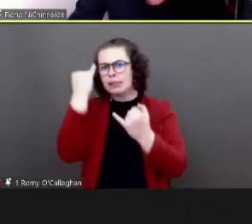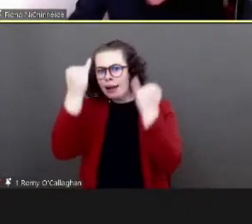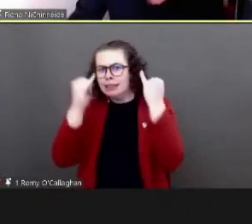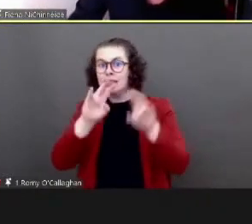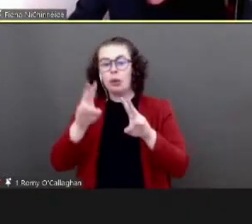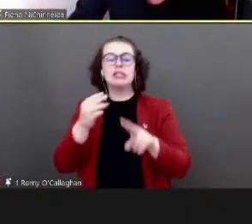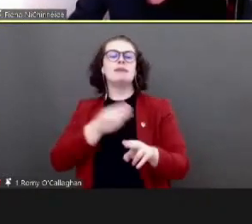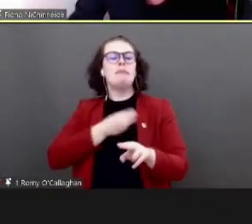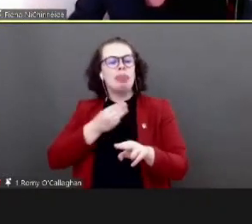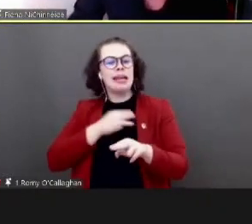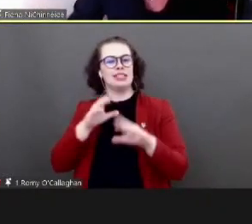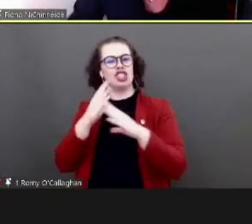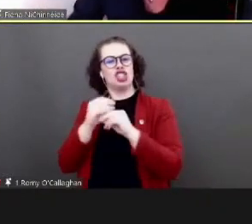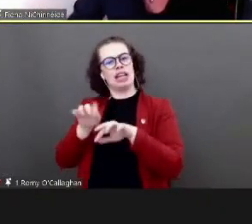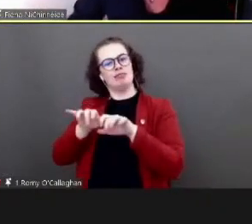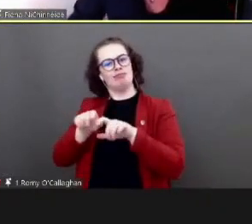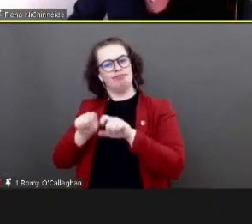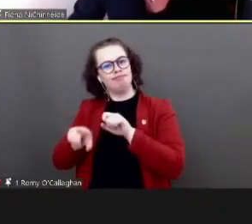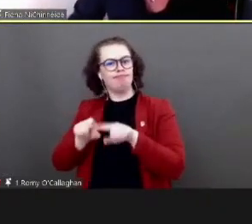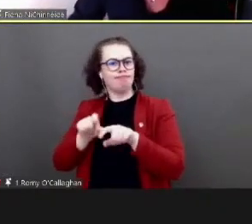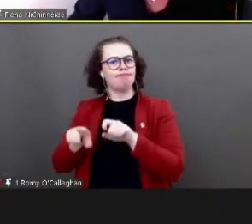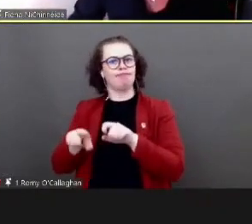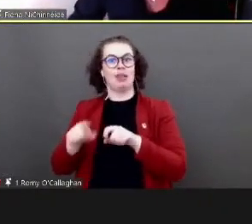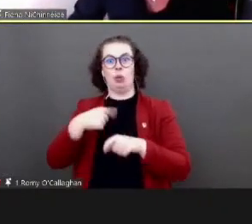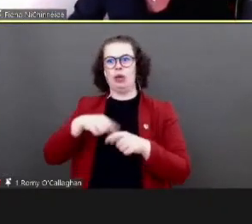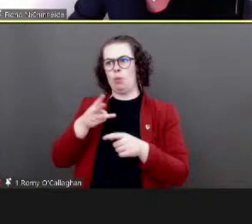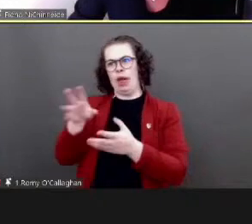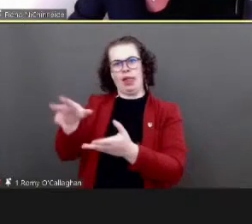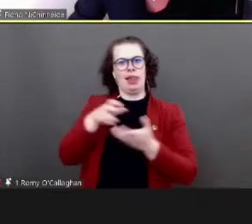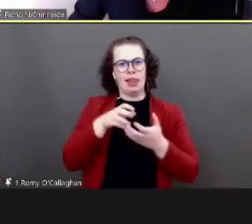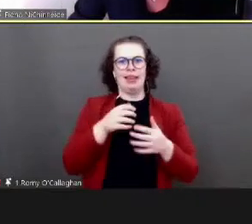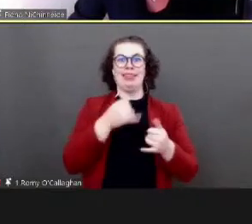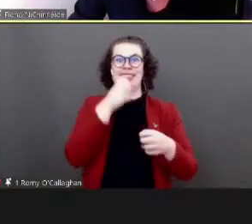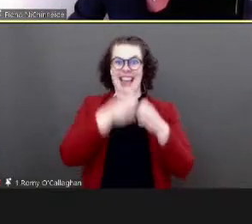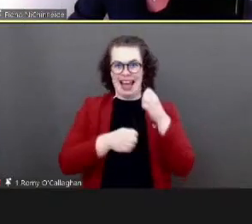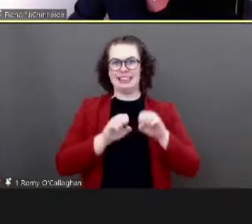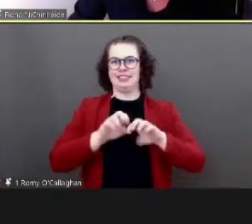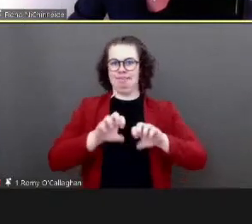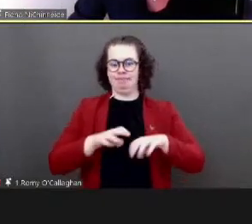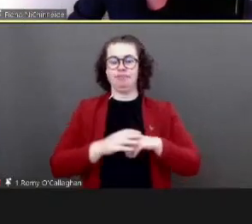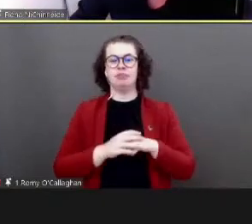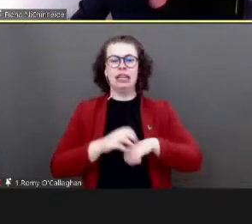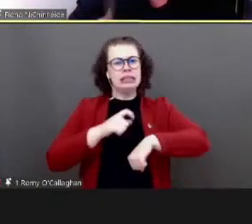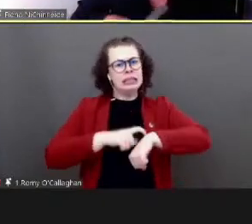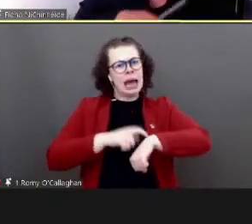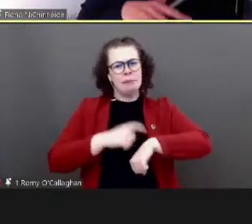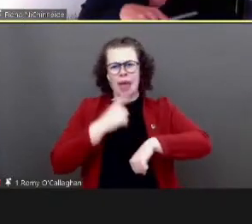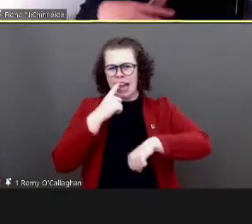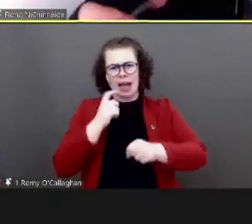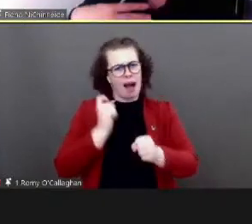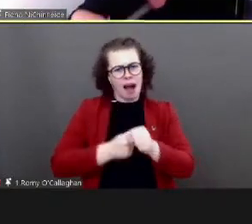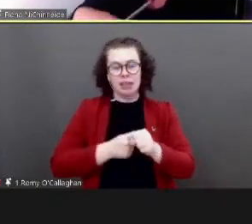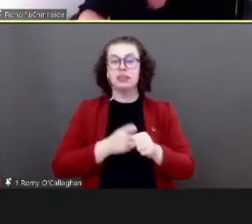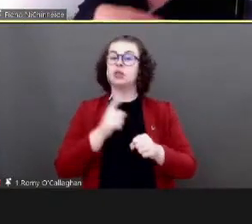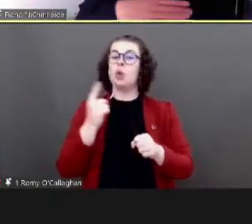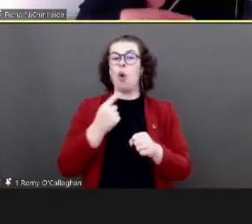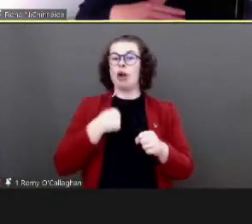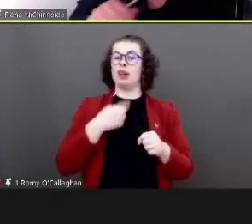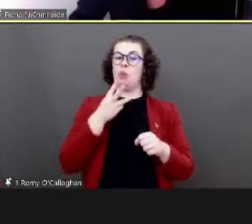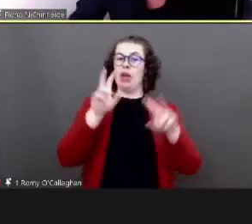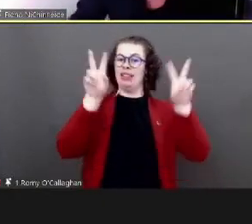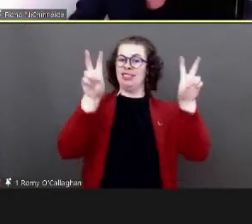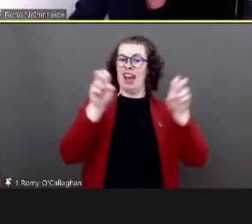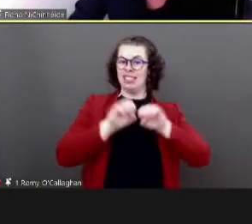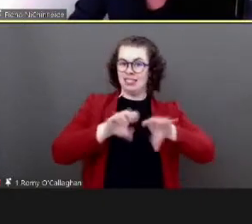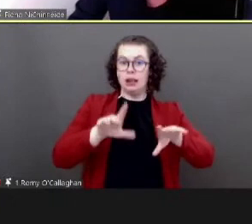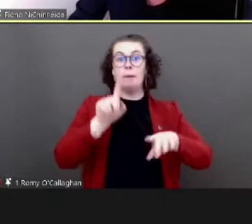facilitated at the end. For reasons of time, I'm only going to give the titles of the speakers, but the full biographies are